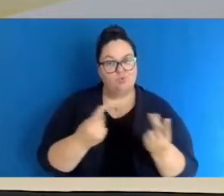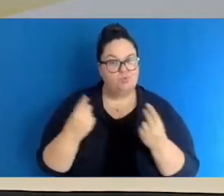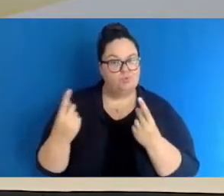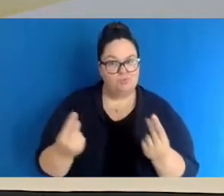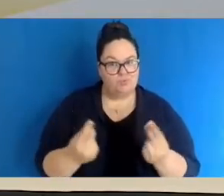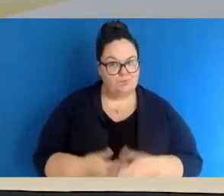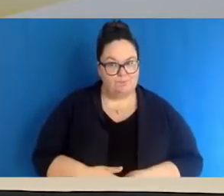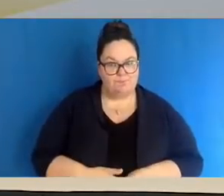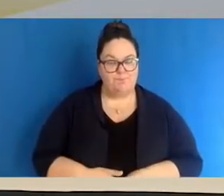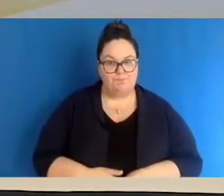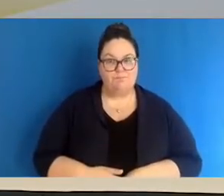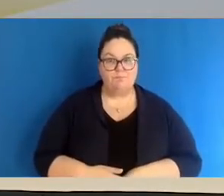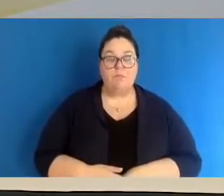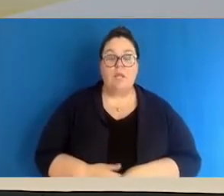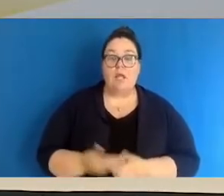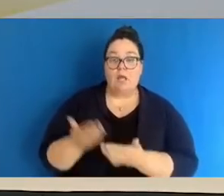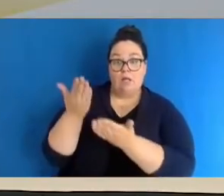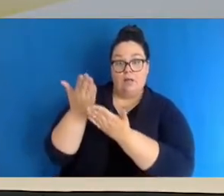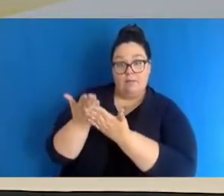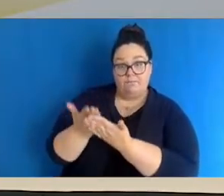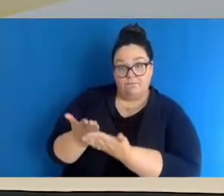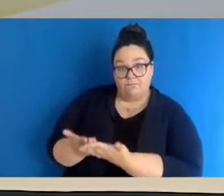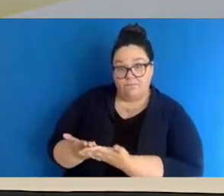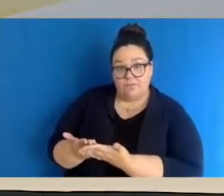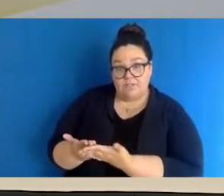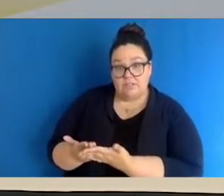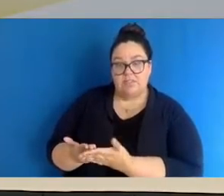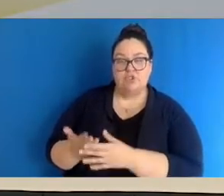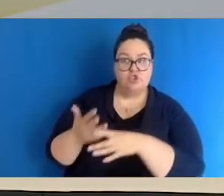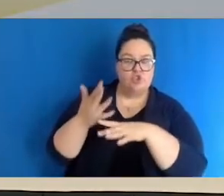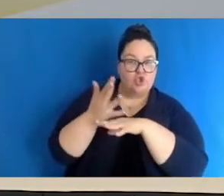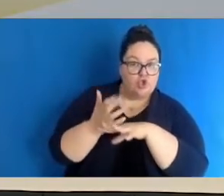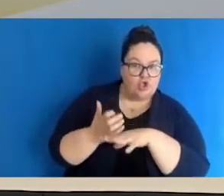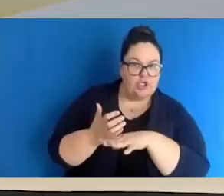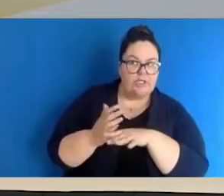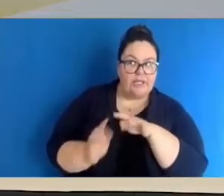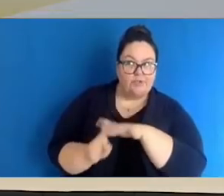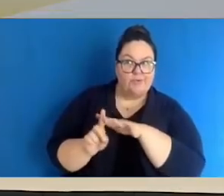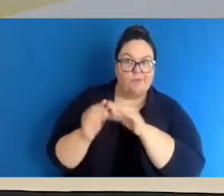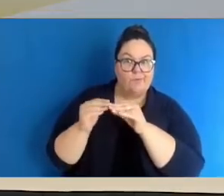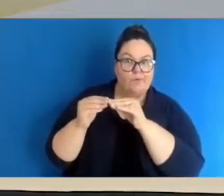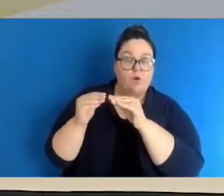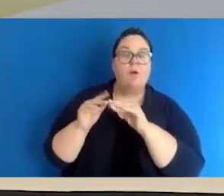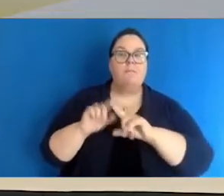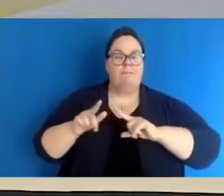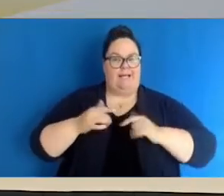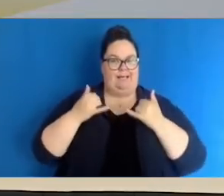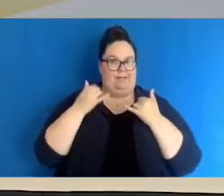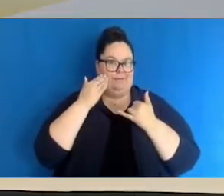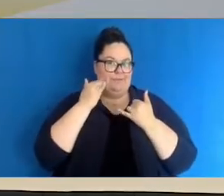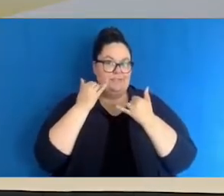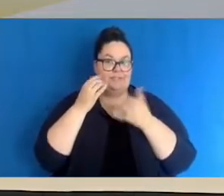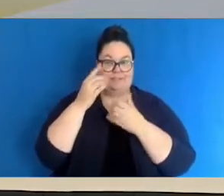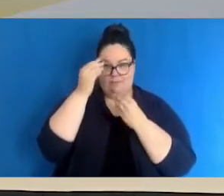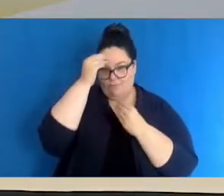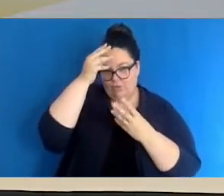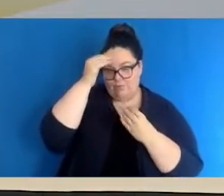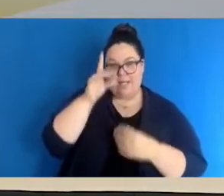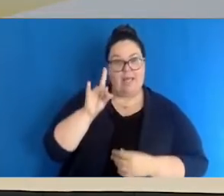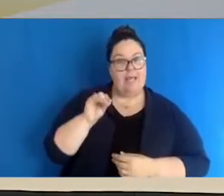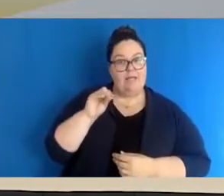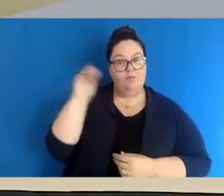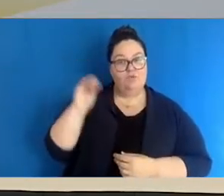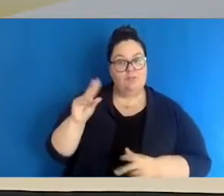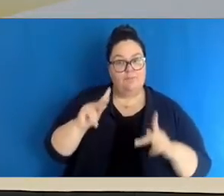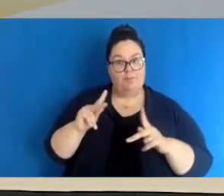activities. Evidence is very early and emerging. However, the current data indicates that 80% of people with